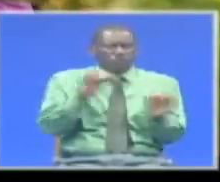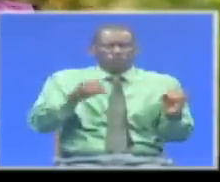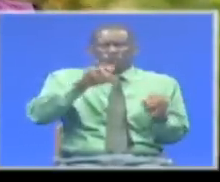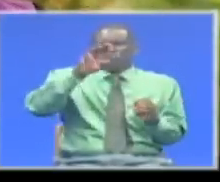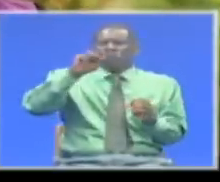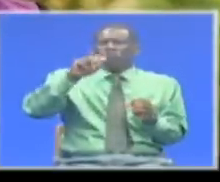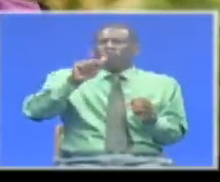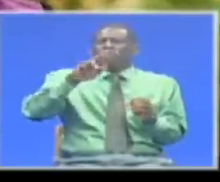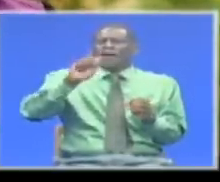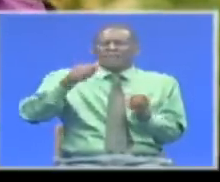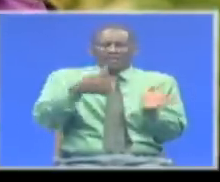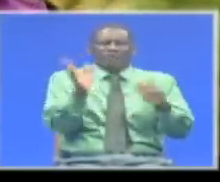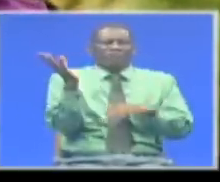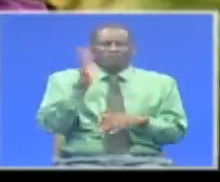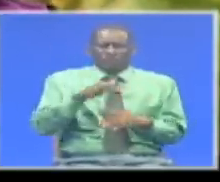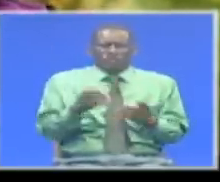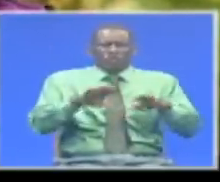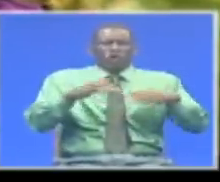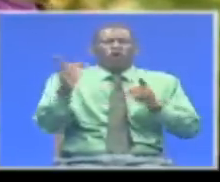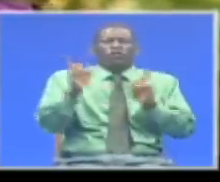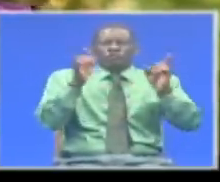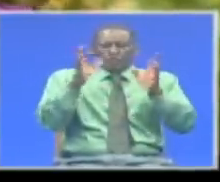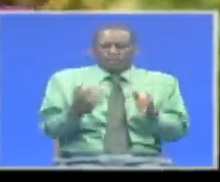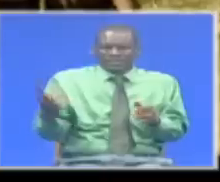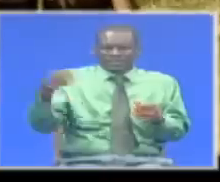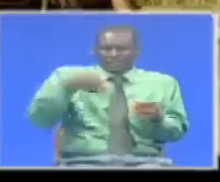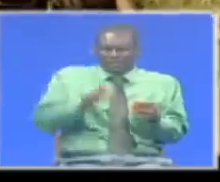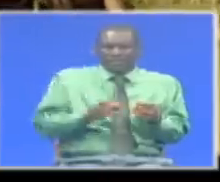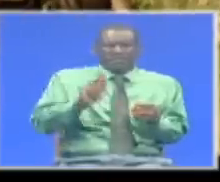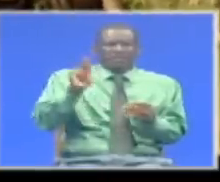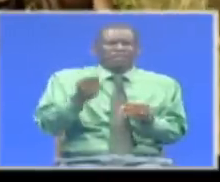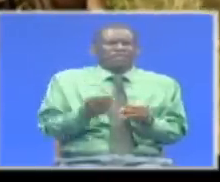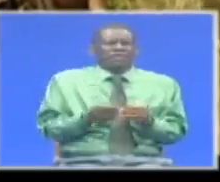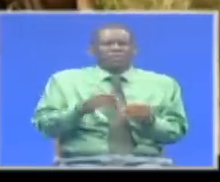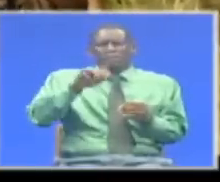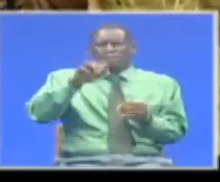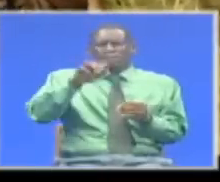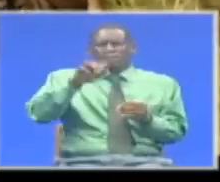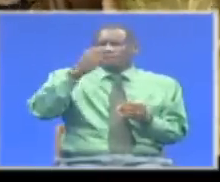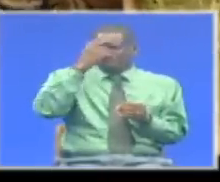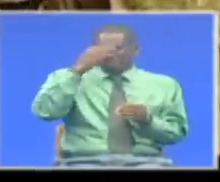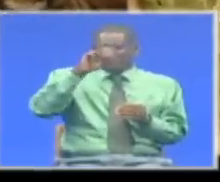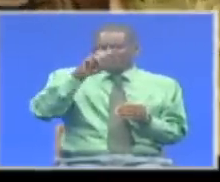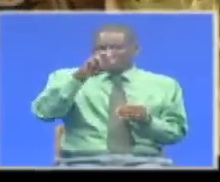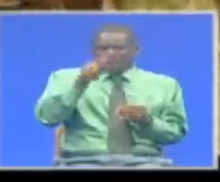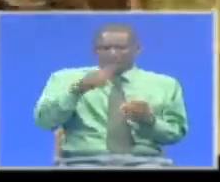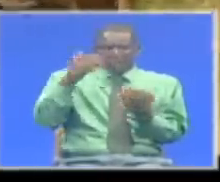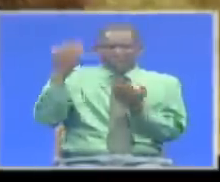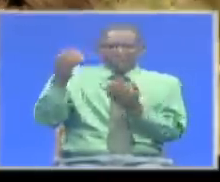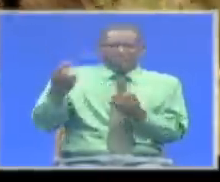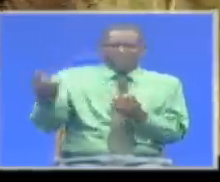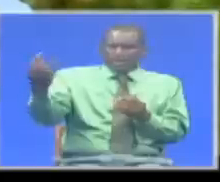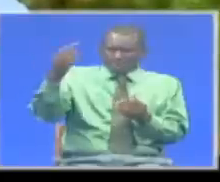River, neither tourists coming to this country. Masai Mara, what always brings the tourists is the